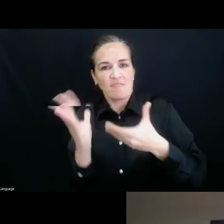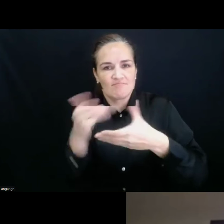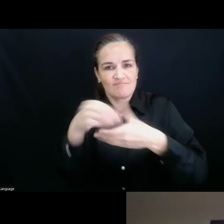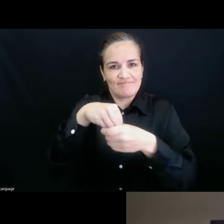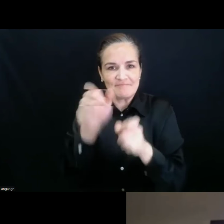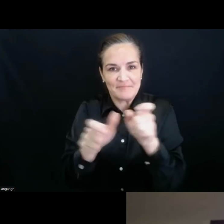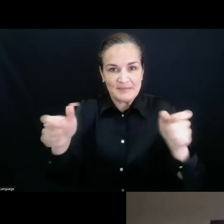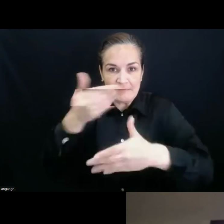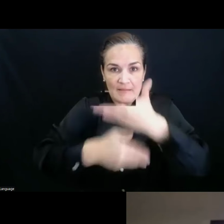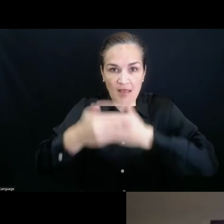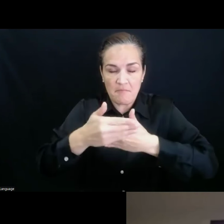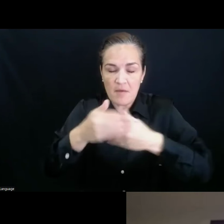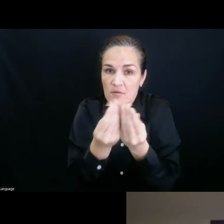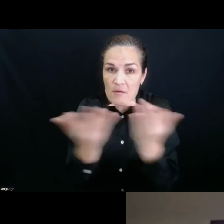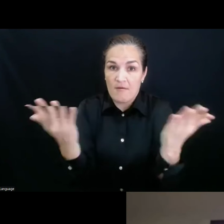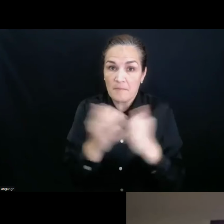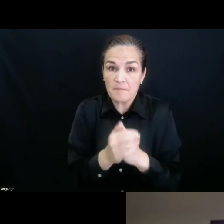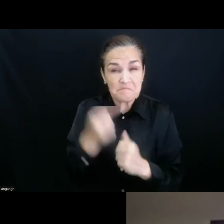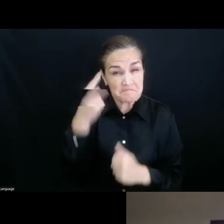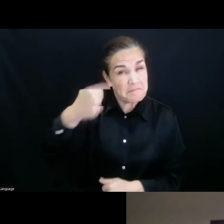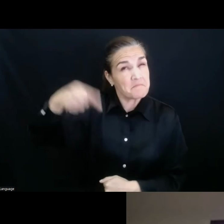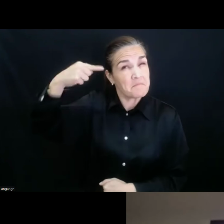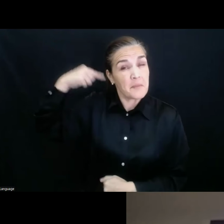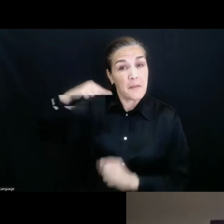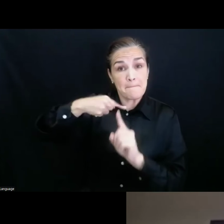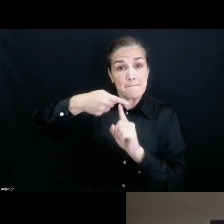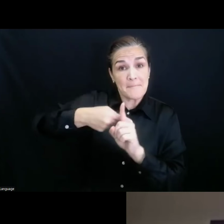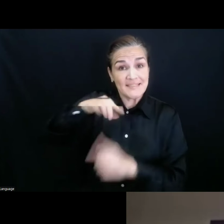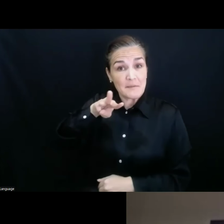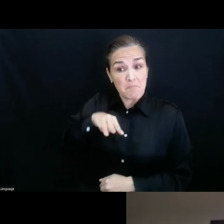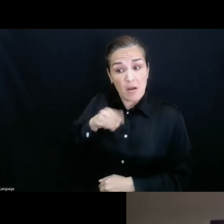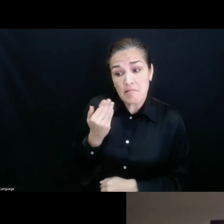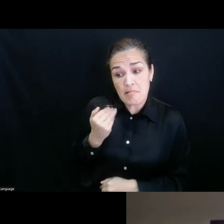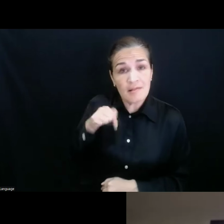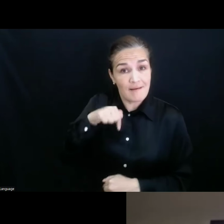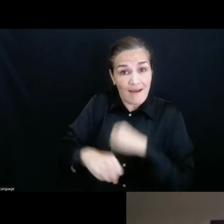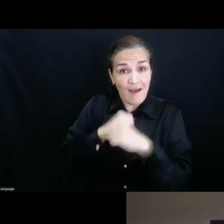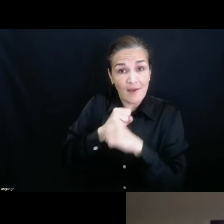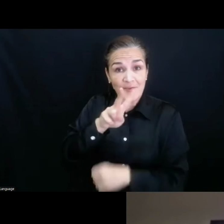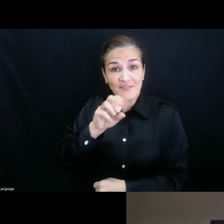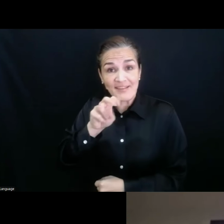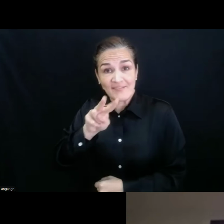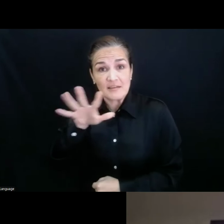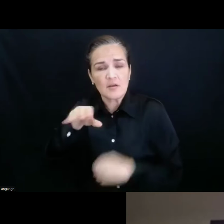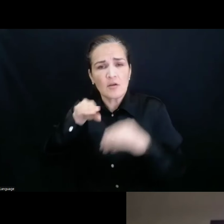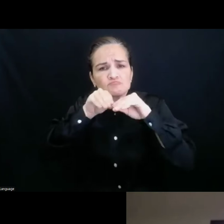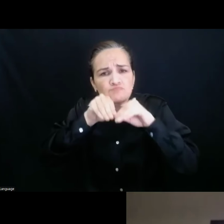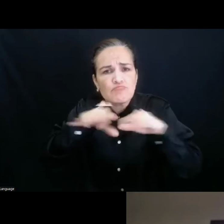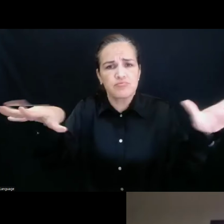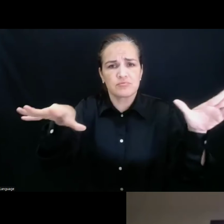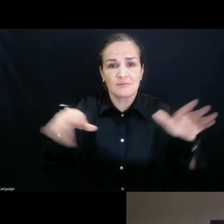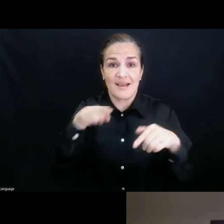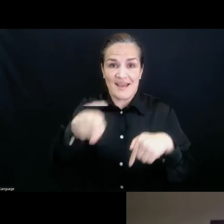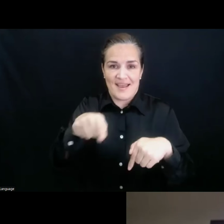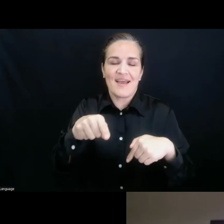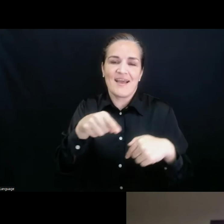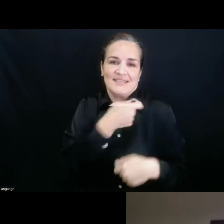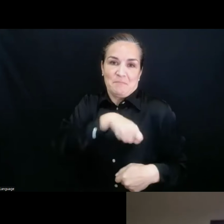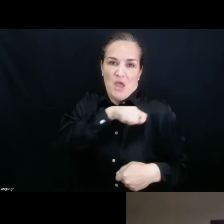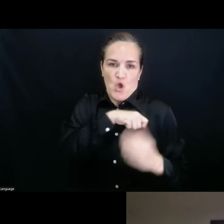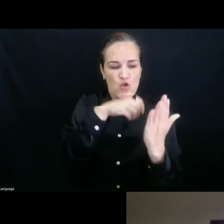it more accessible and inclusive for all. In March this year, we español también el published informe mundial in Spanish